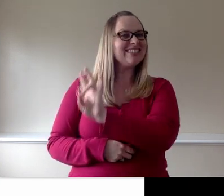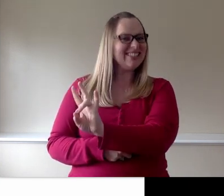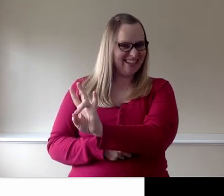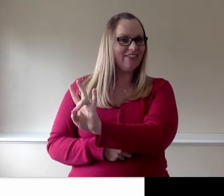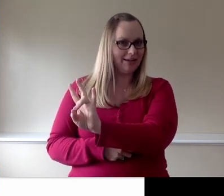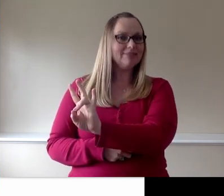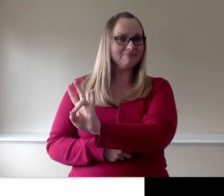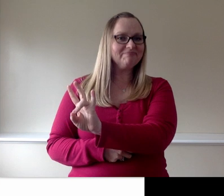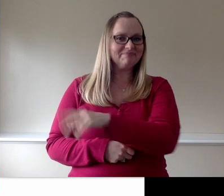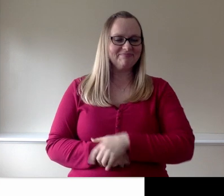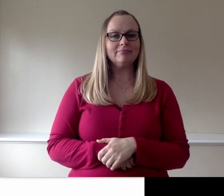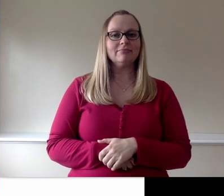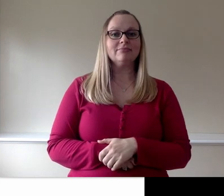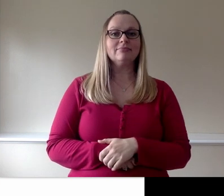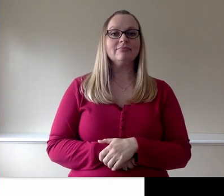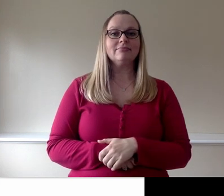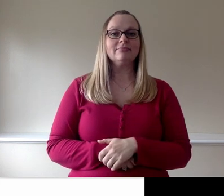makes 7.